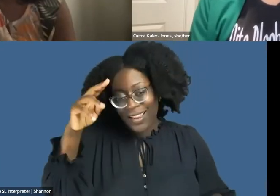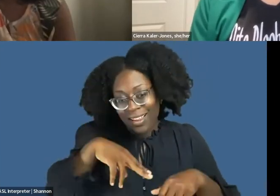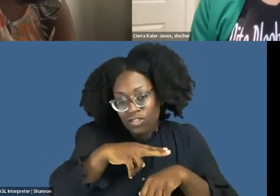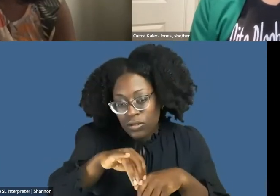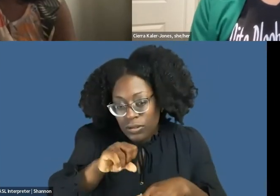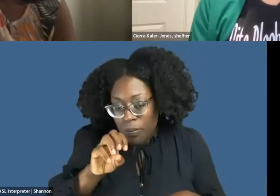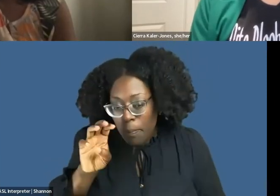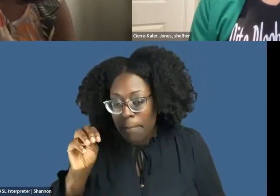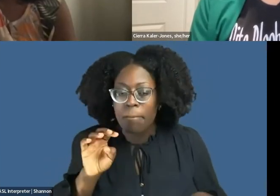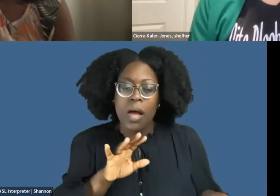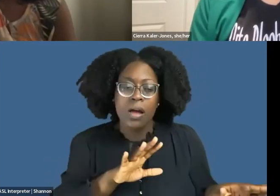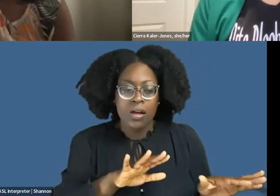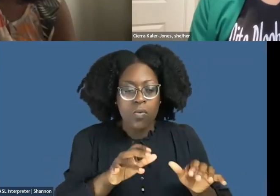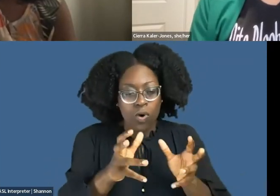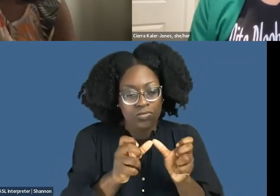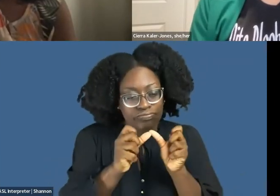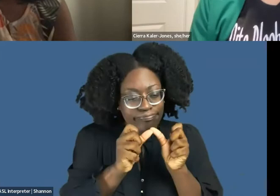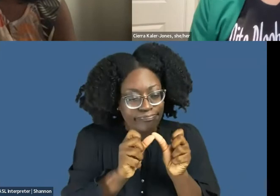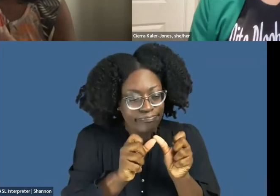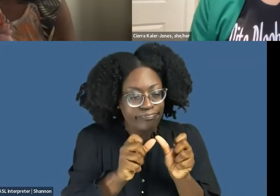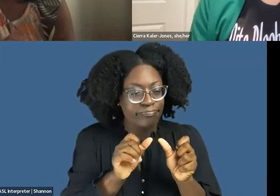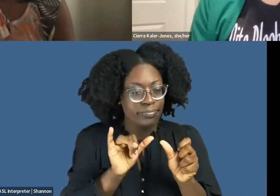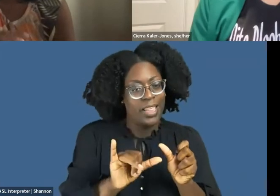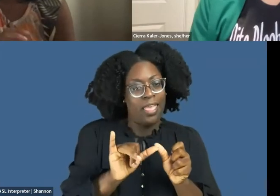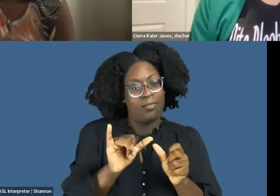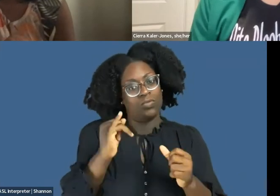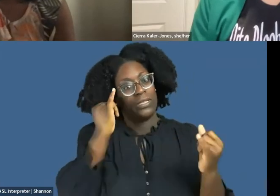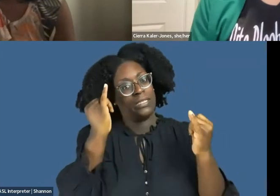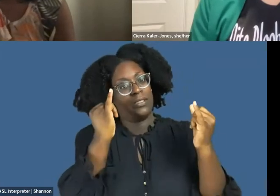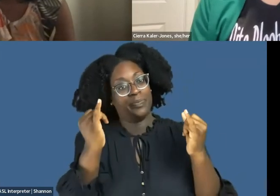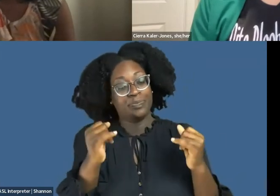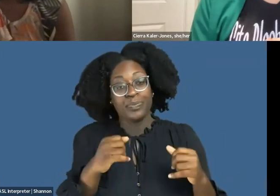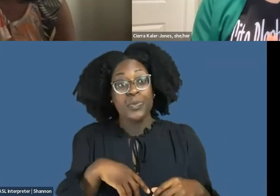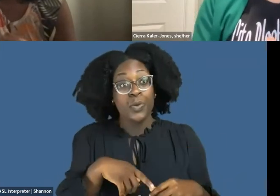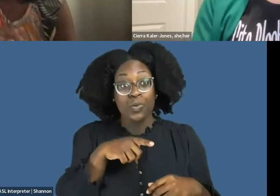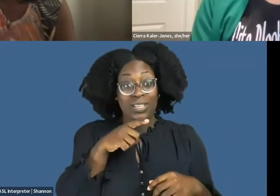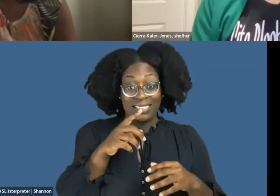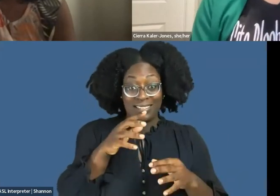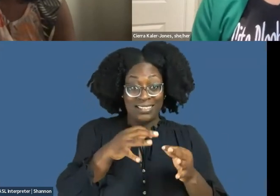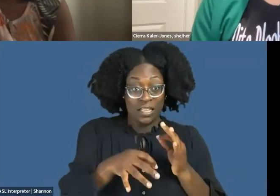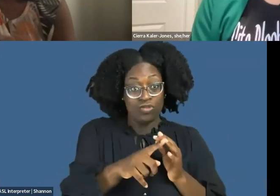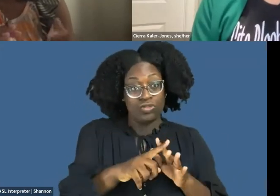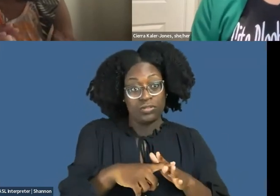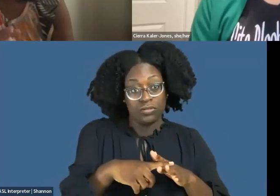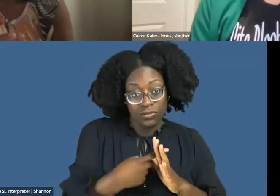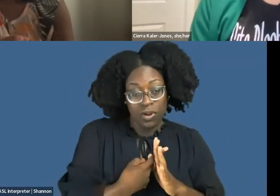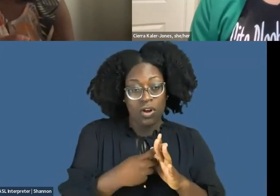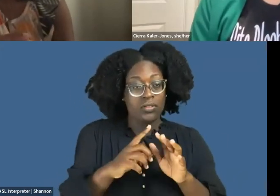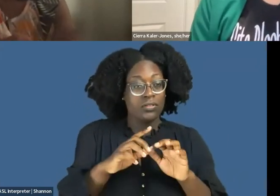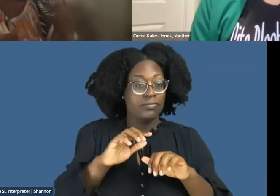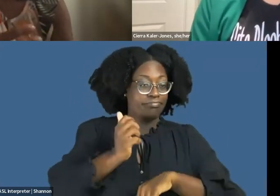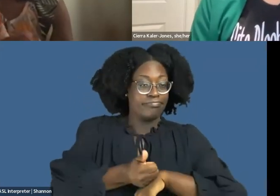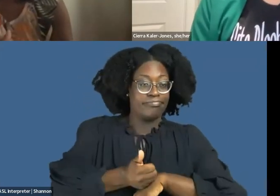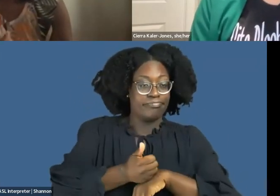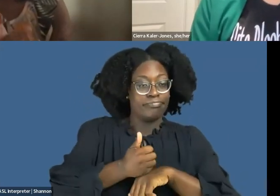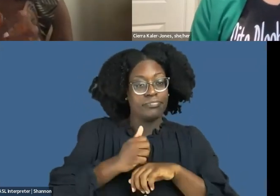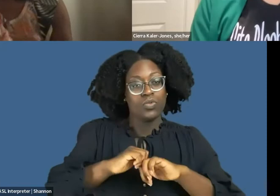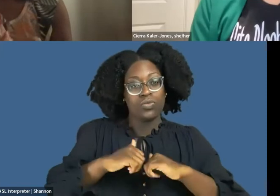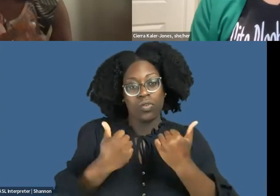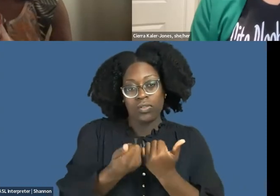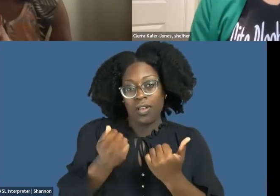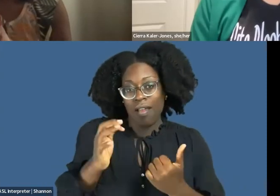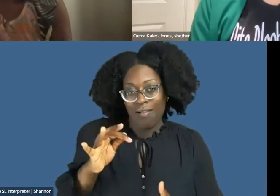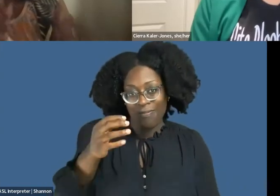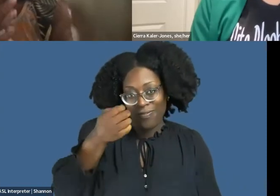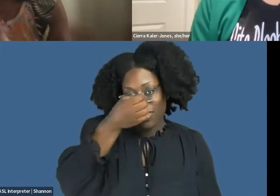the Universal Association of Ethiopian Women. And you can see the Universal Association